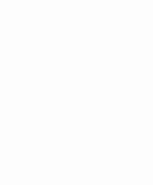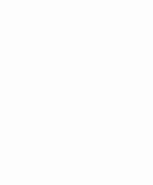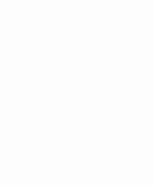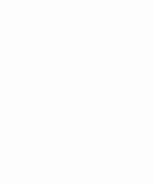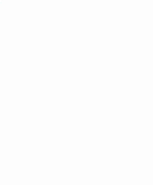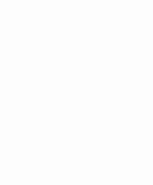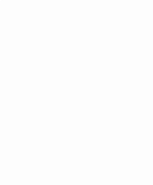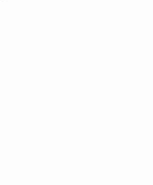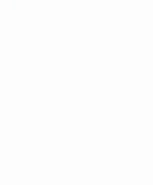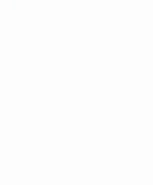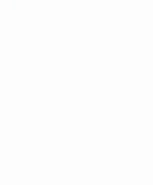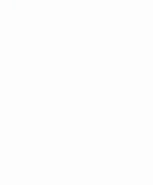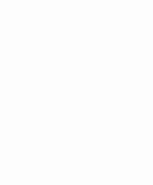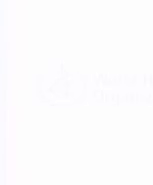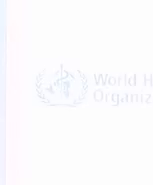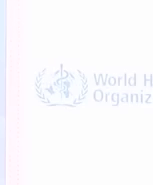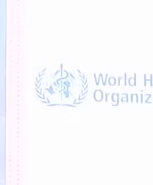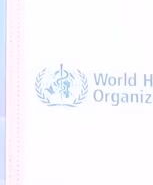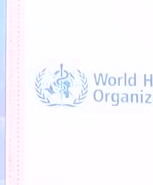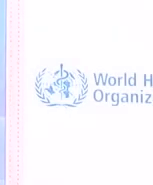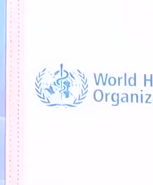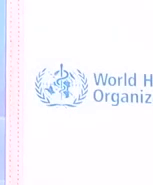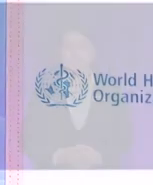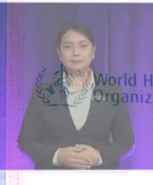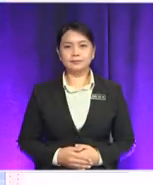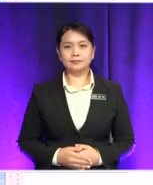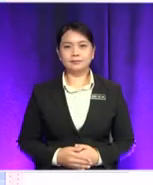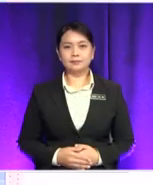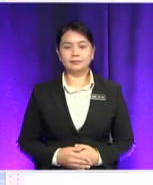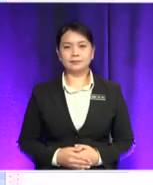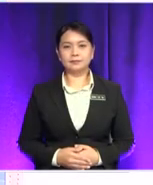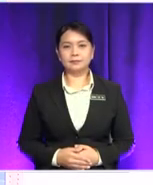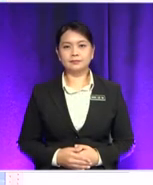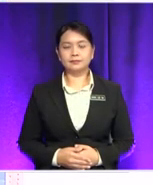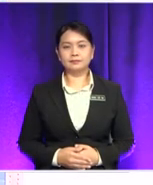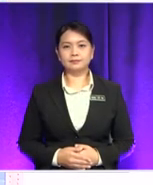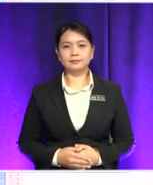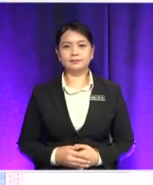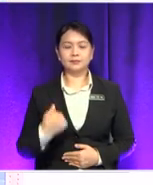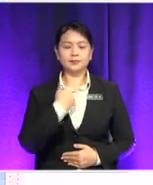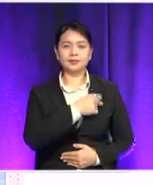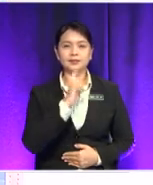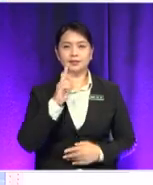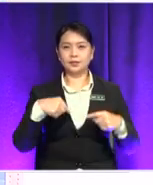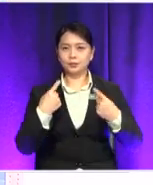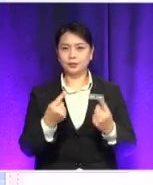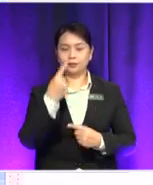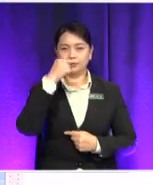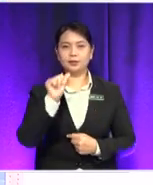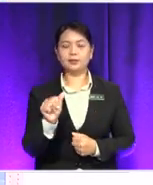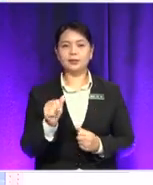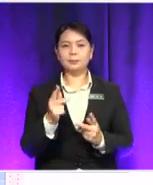DidikTV KPM. We are going for a picnic! Assalamualaikum and